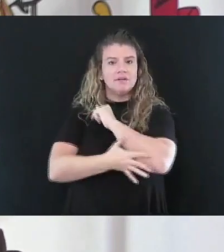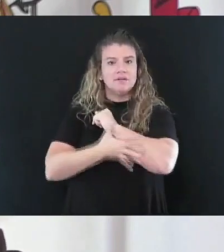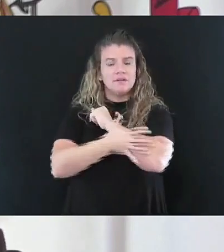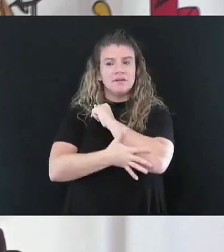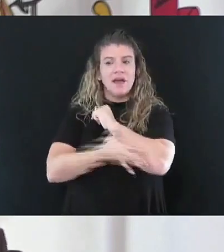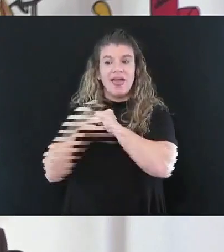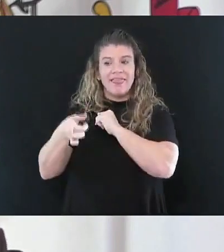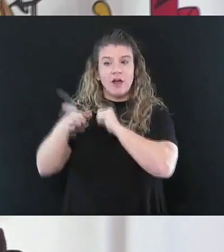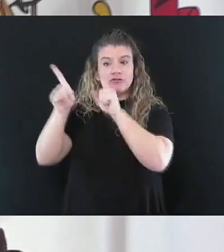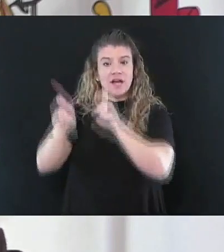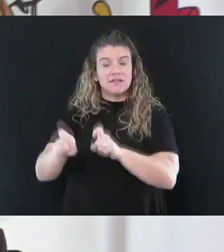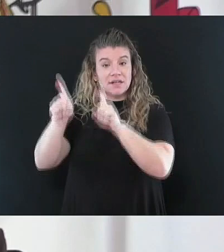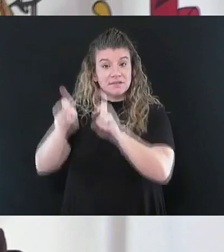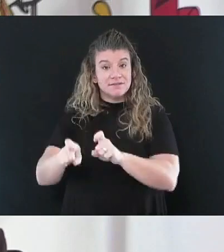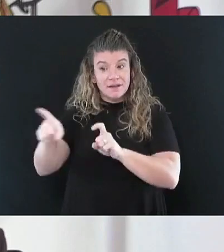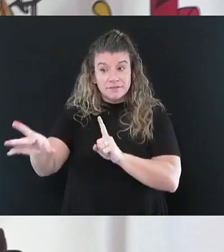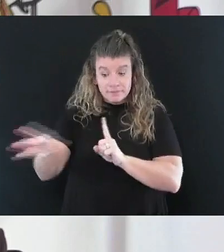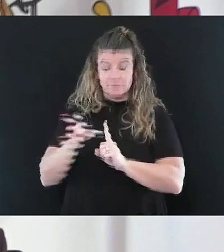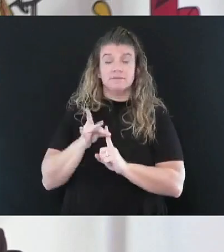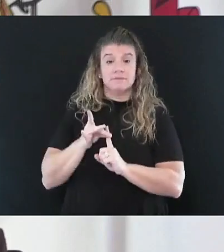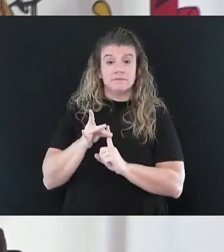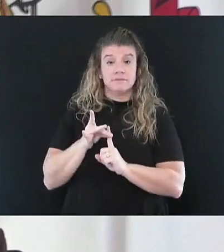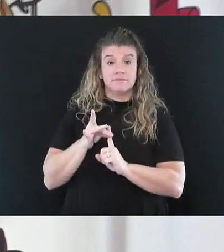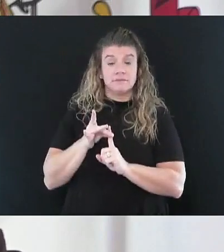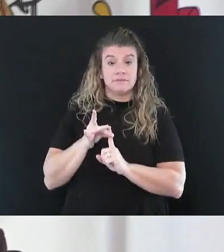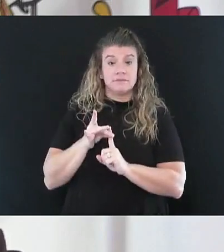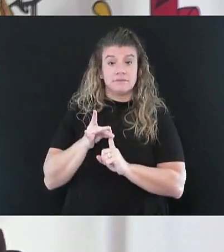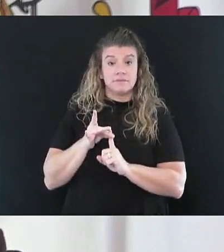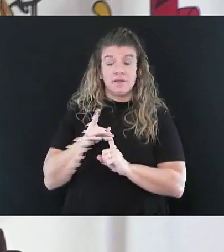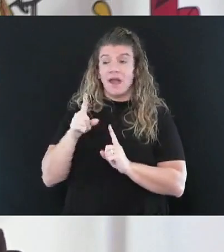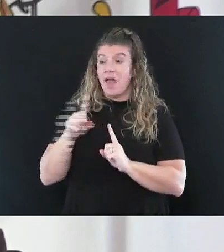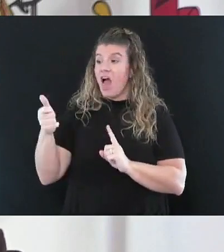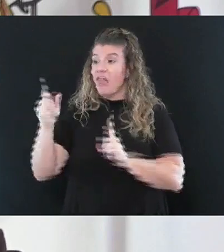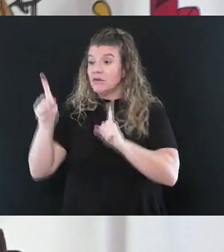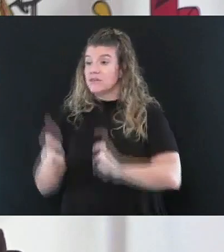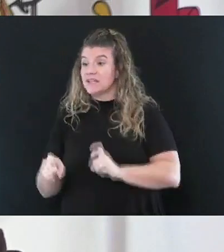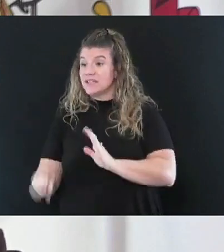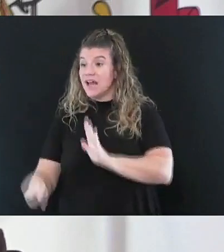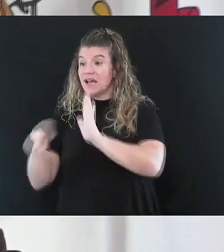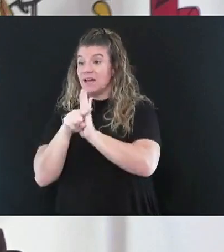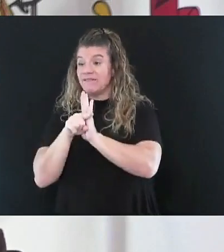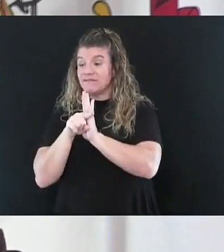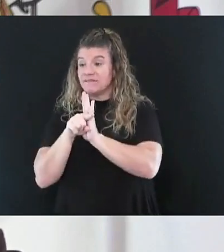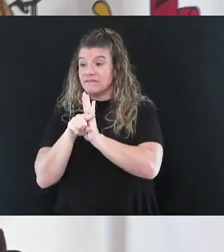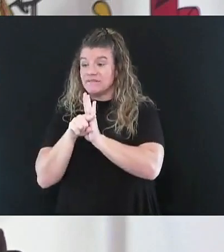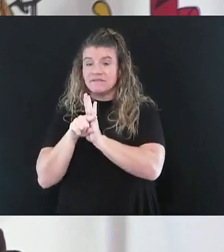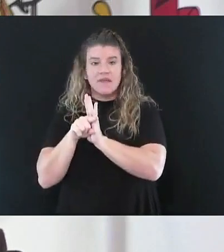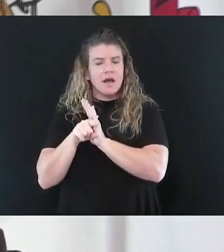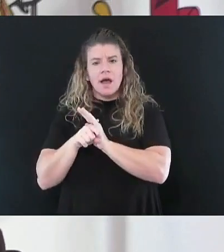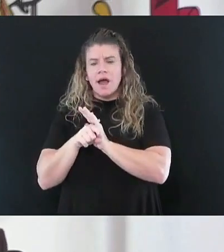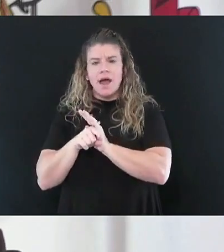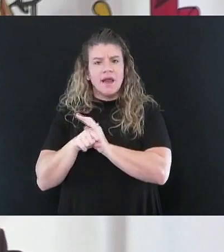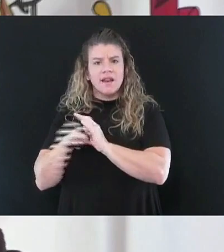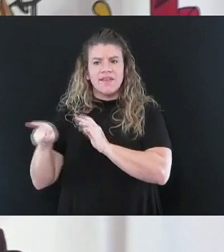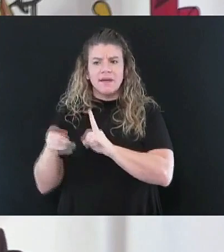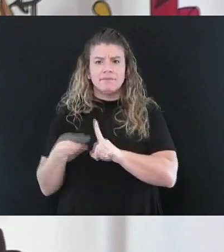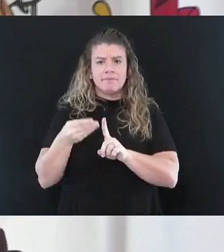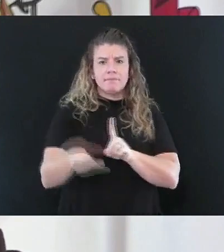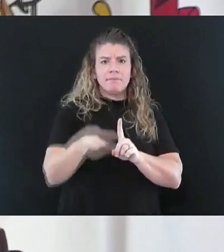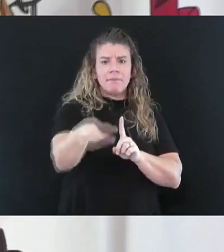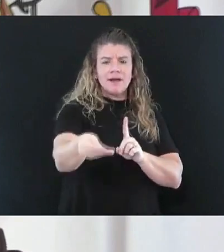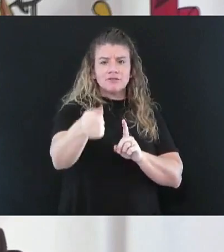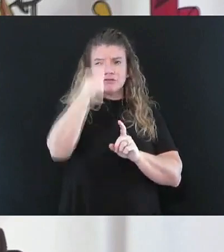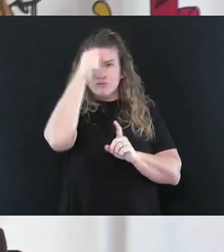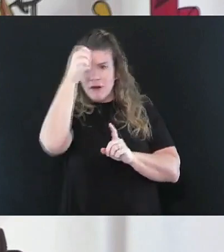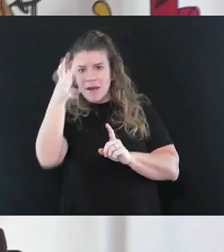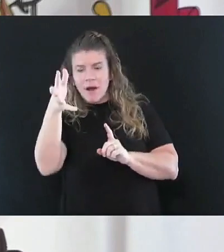is tested and they test negative, and really and truly then before you know it, a grandma or somebody like that wants